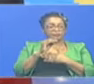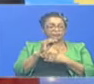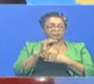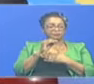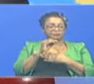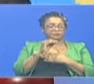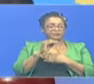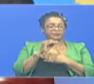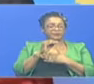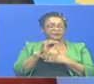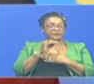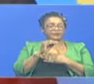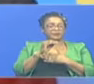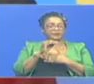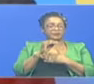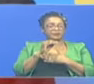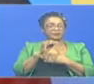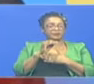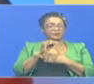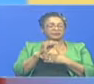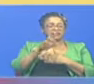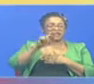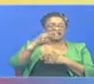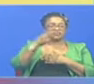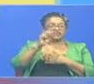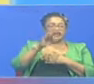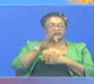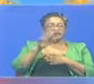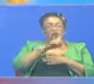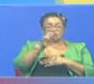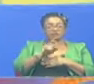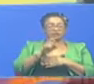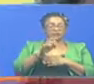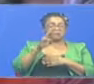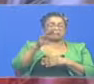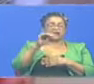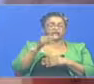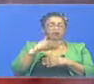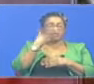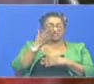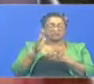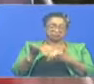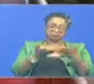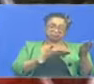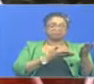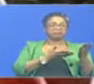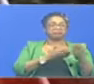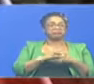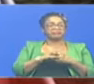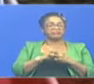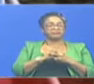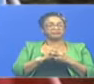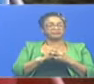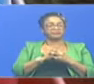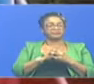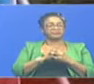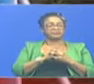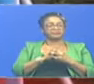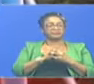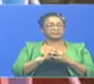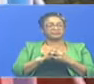question on the NHIF, and perhaps even he can try his luck at the one on